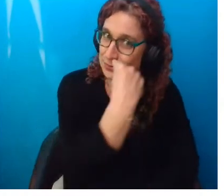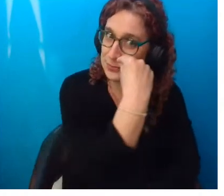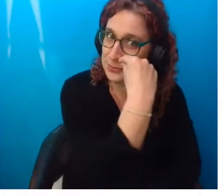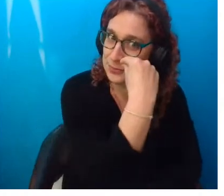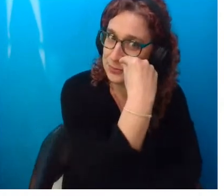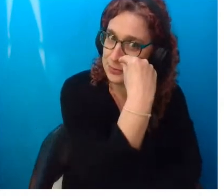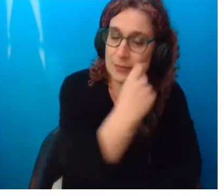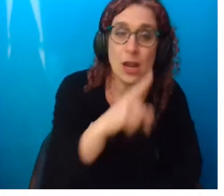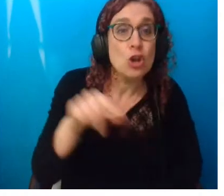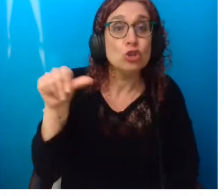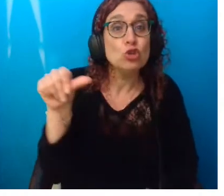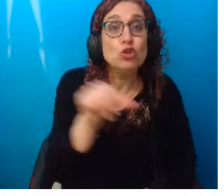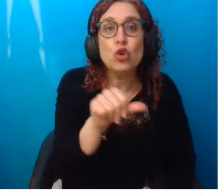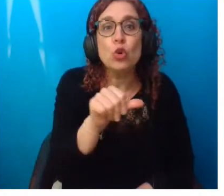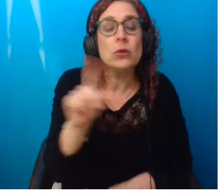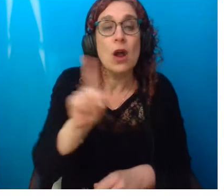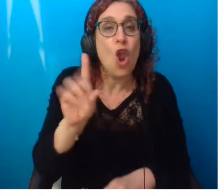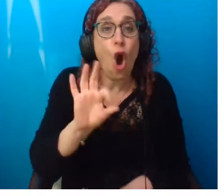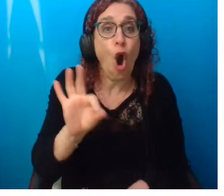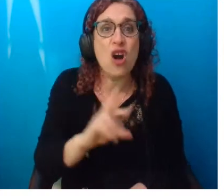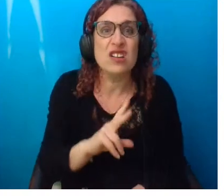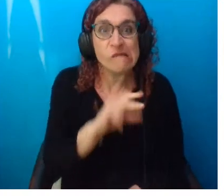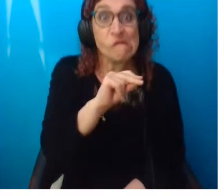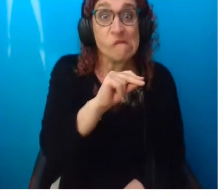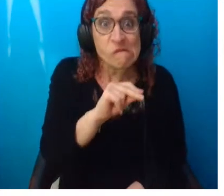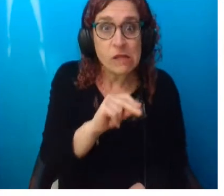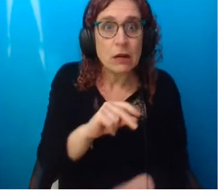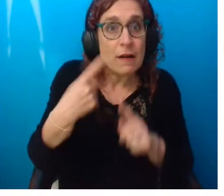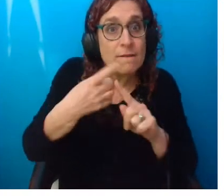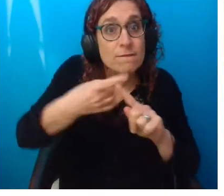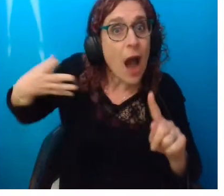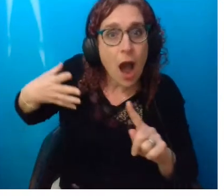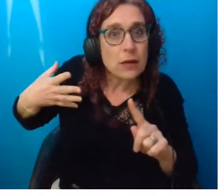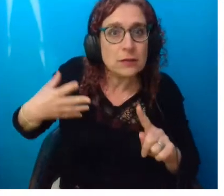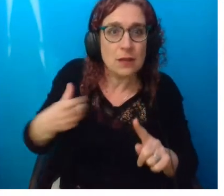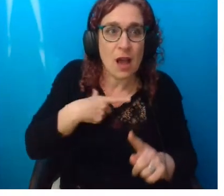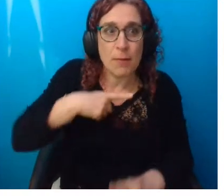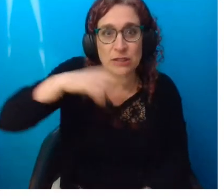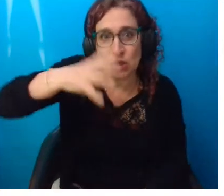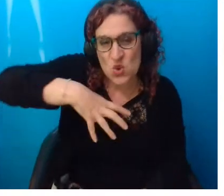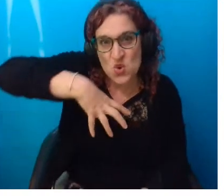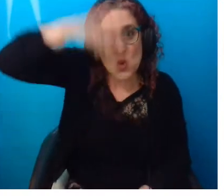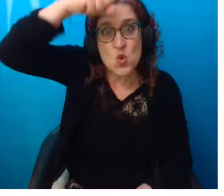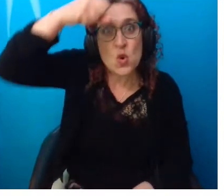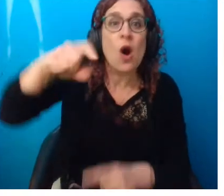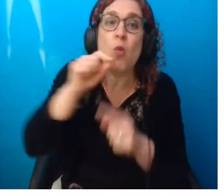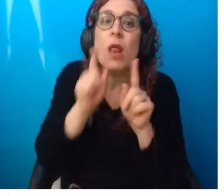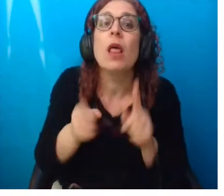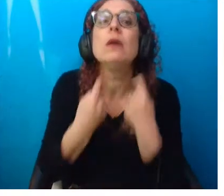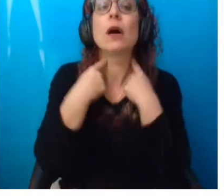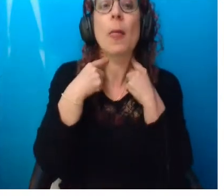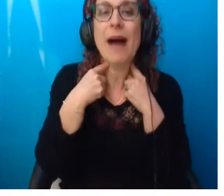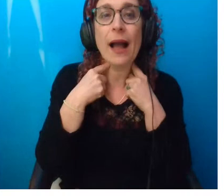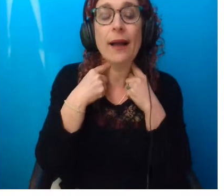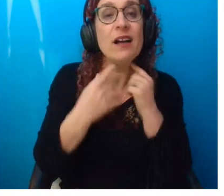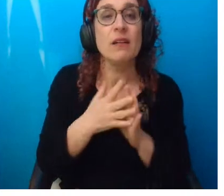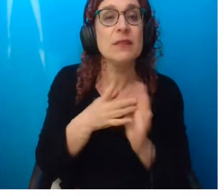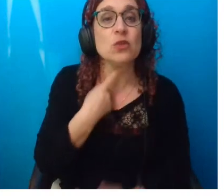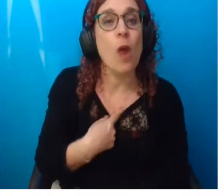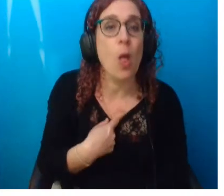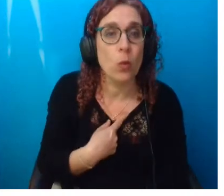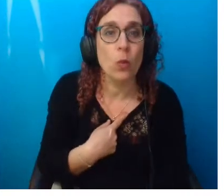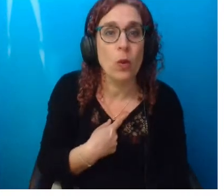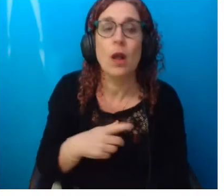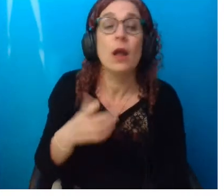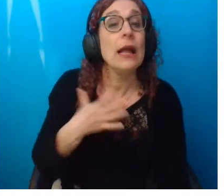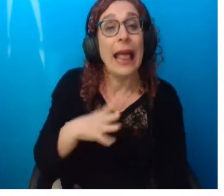sniff, because if they sniff, the medication goes to the back of their throat, is swallowed, and most of it is not available in the nose, and it becomes